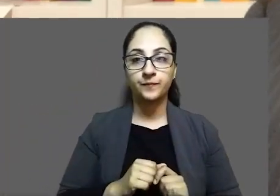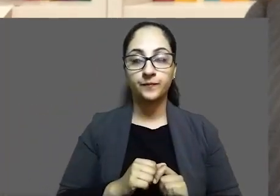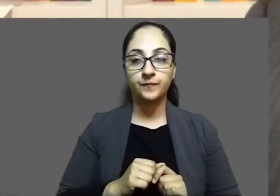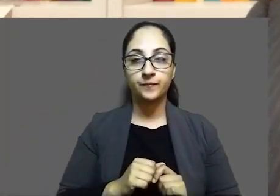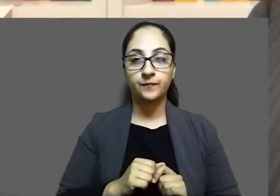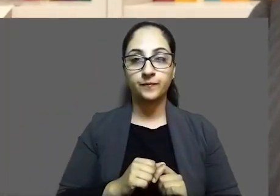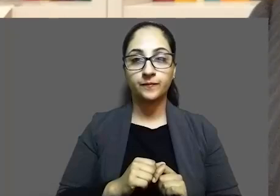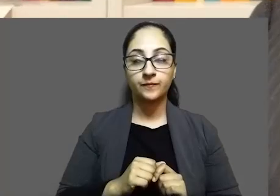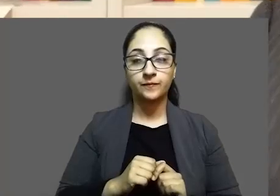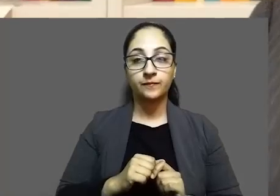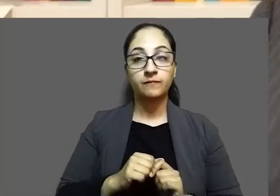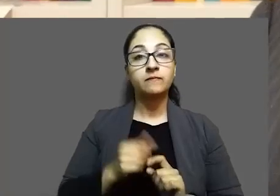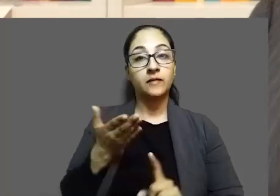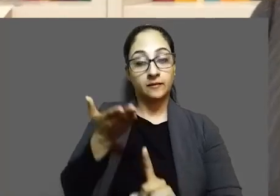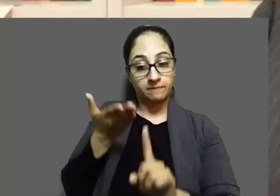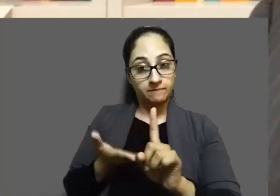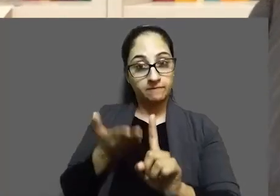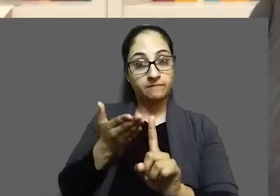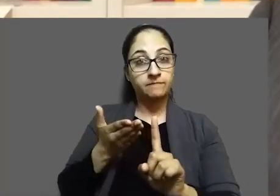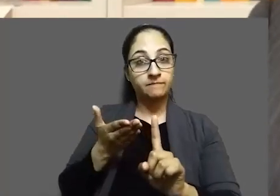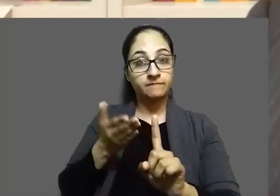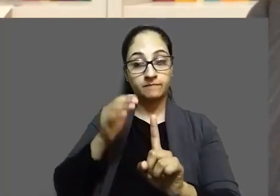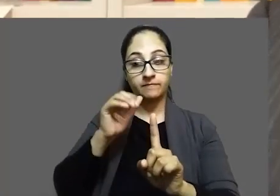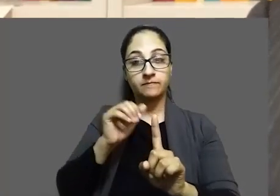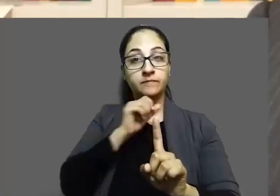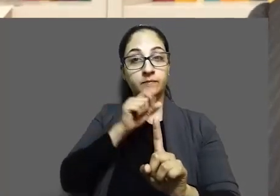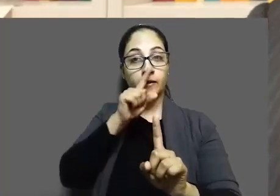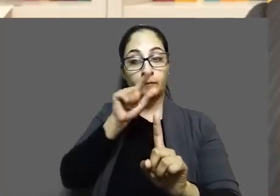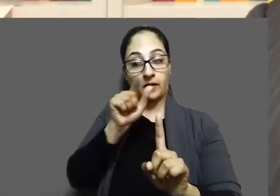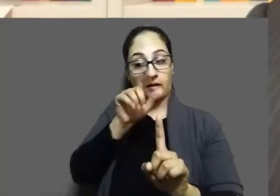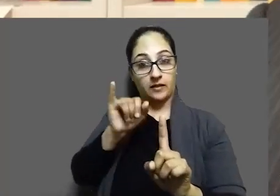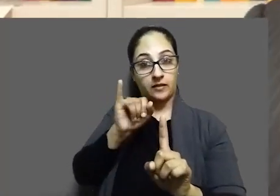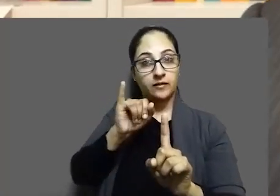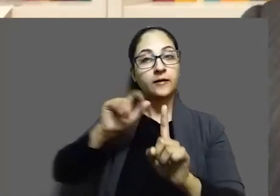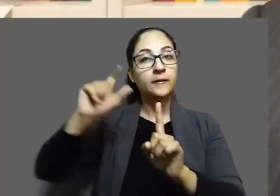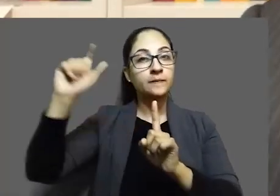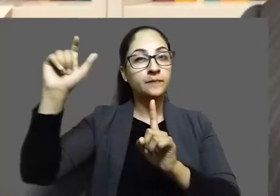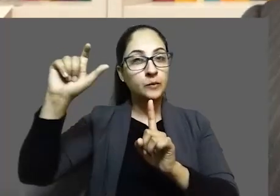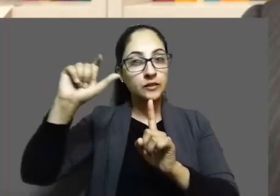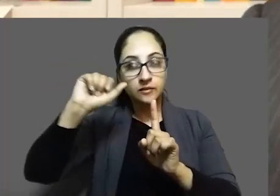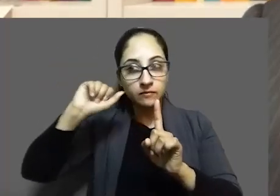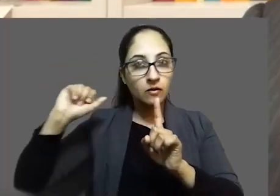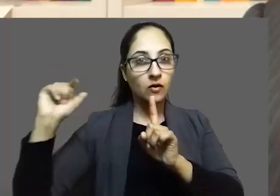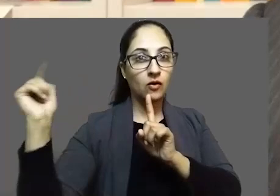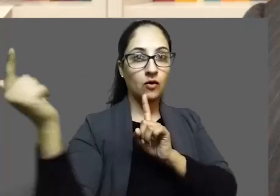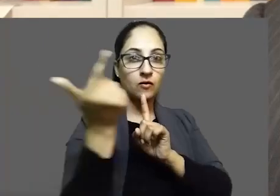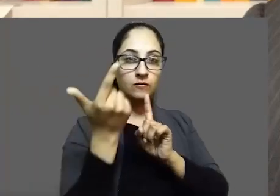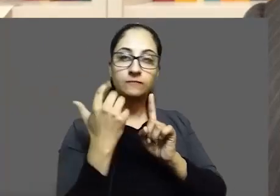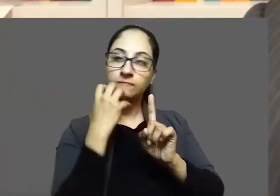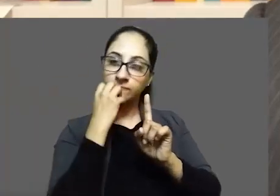Yom Ali is that Imam Ali is a universal hero for Muslims.